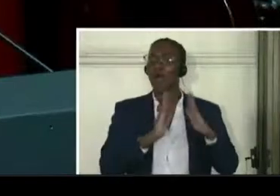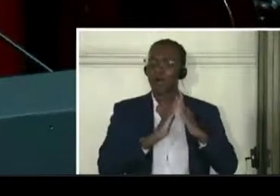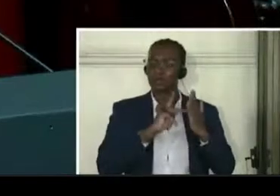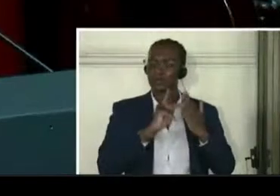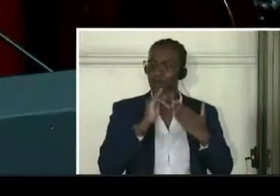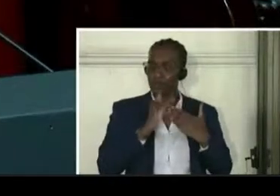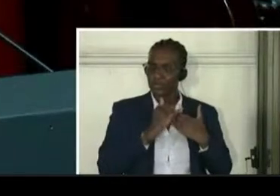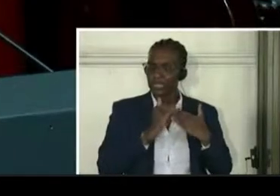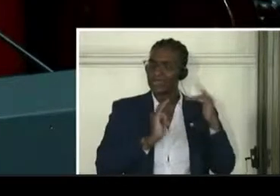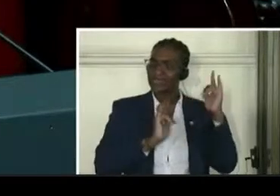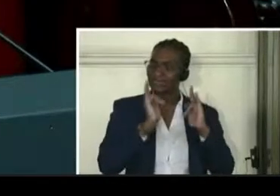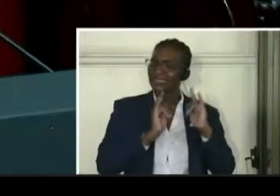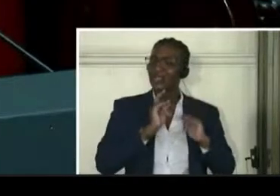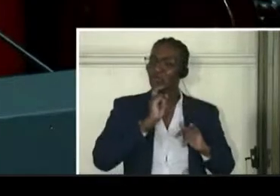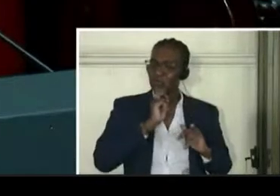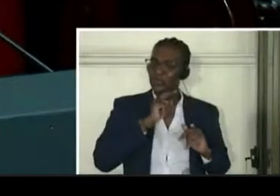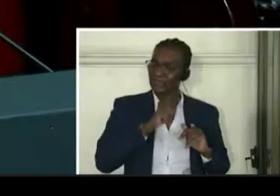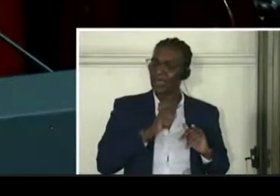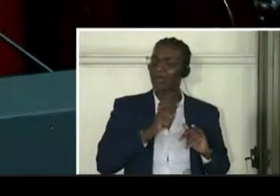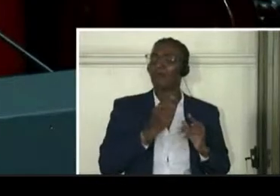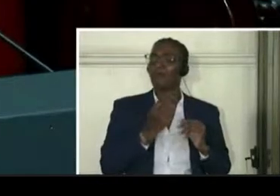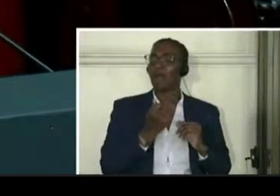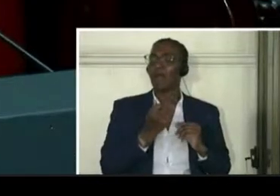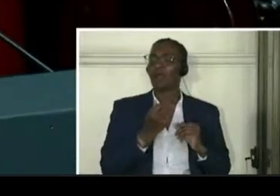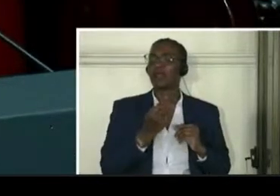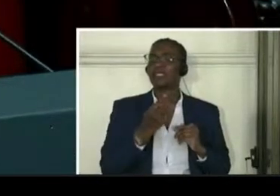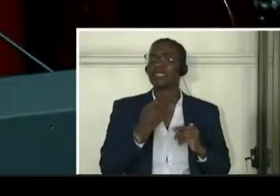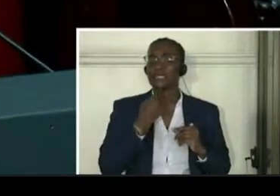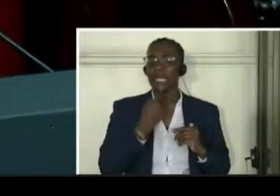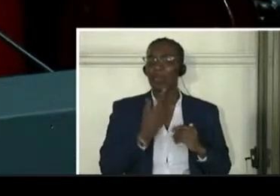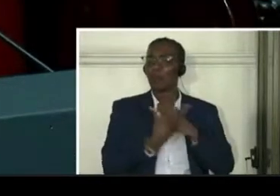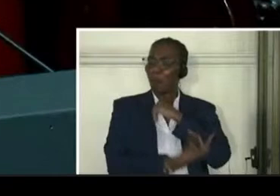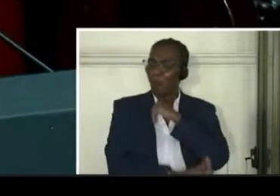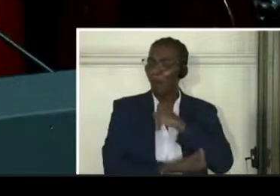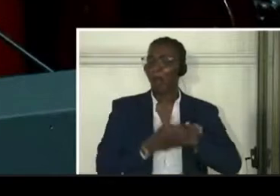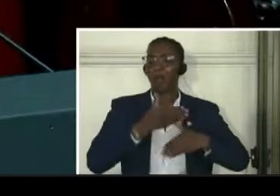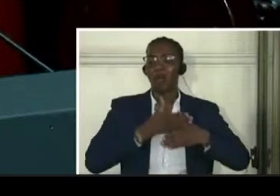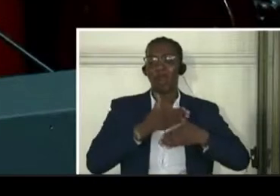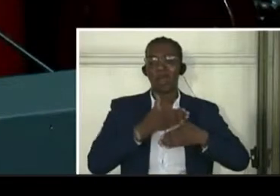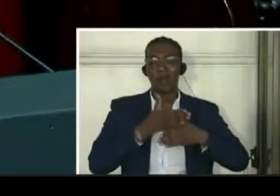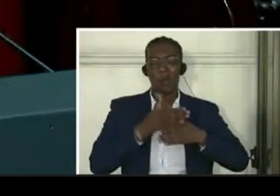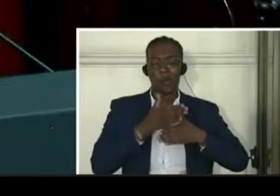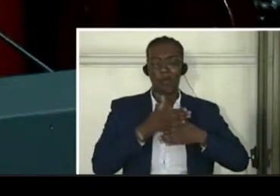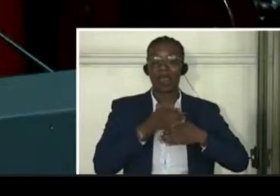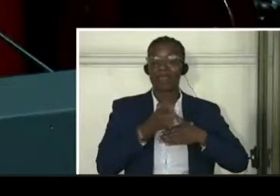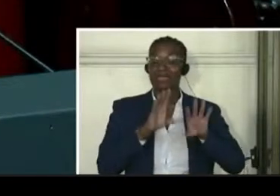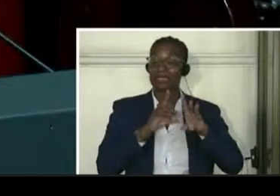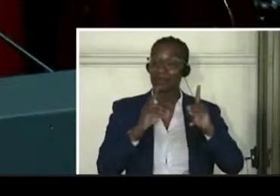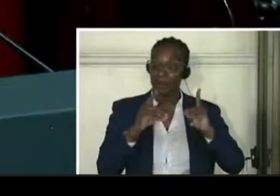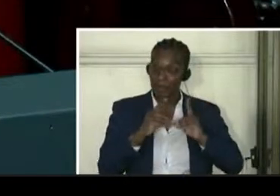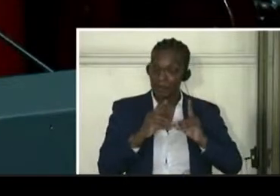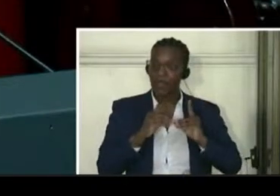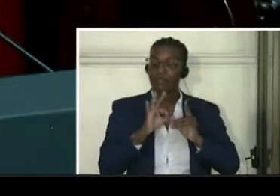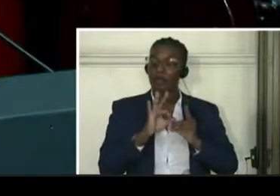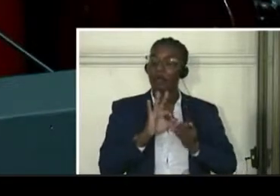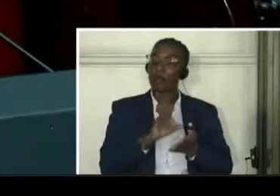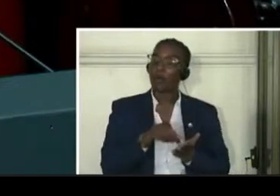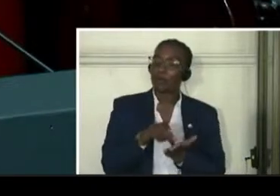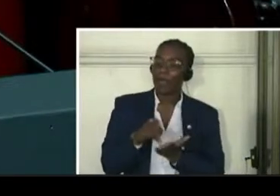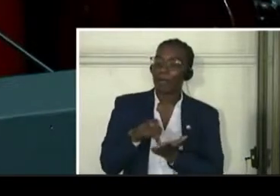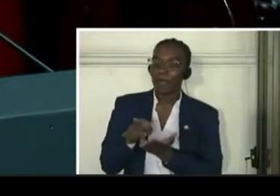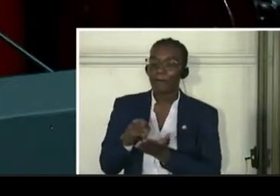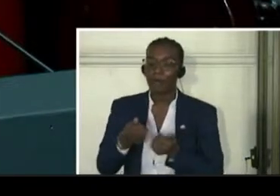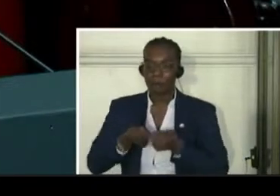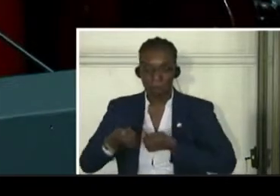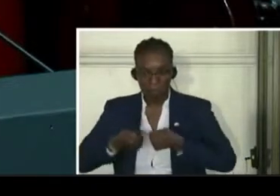housing project. The city went ahead and spent this money rectifying the poor workmanship with the understanding that this department would reimburse them for the